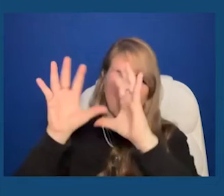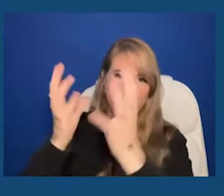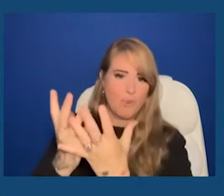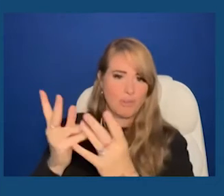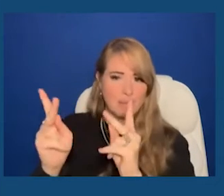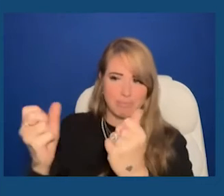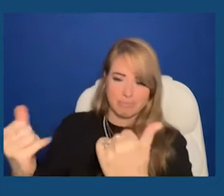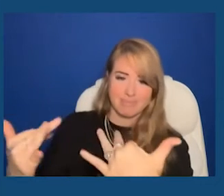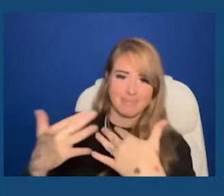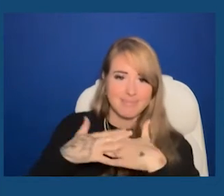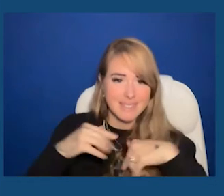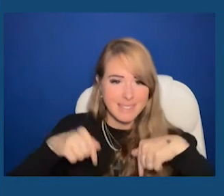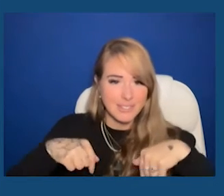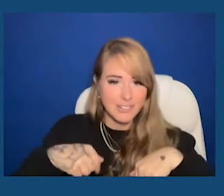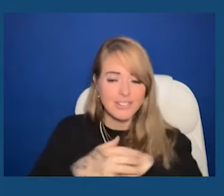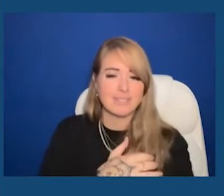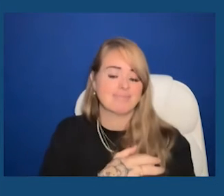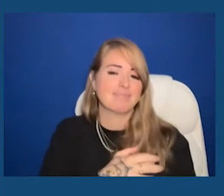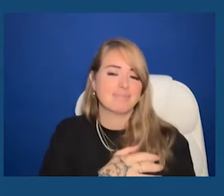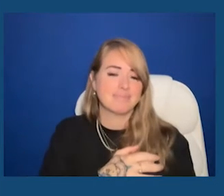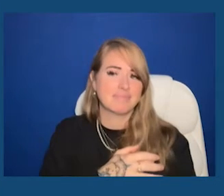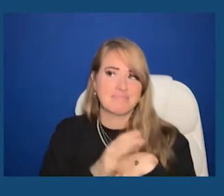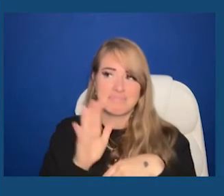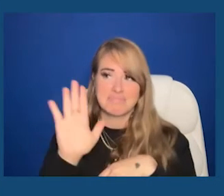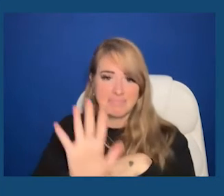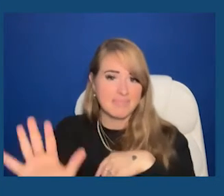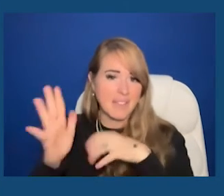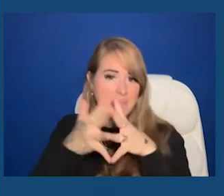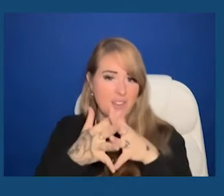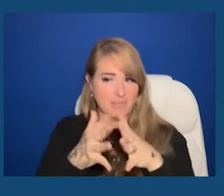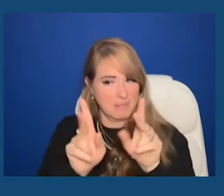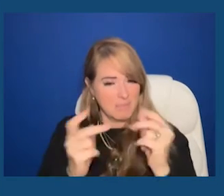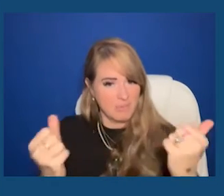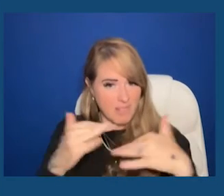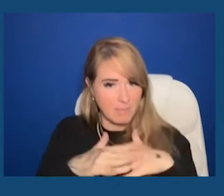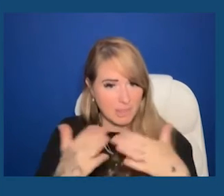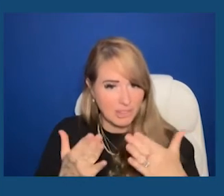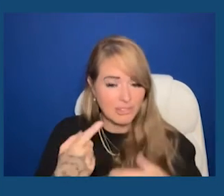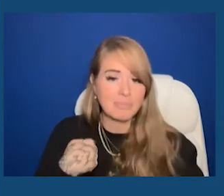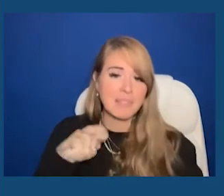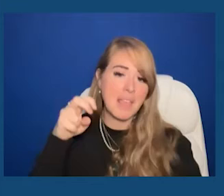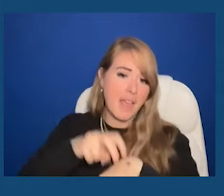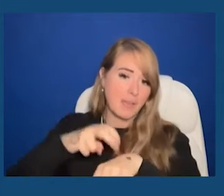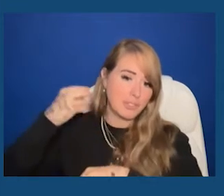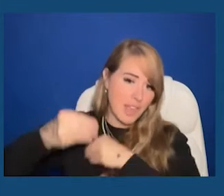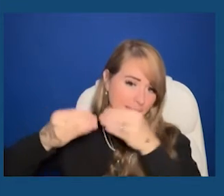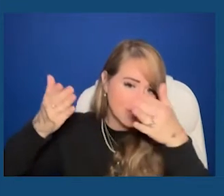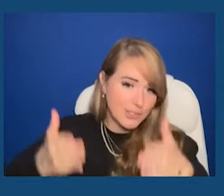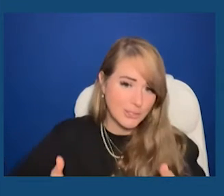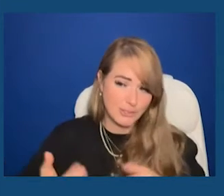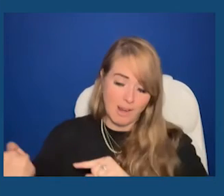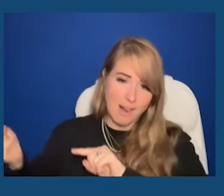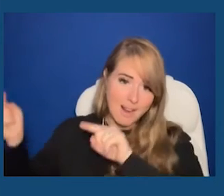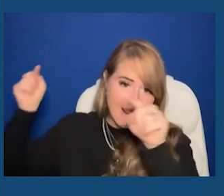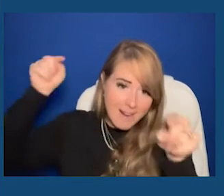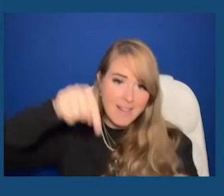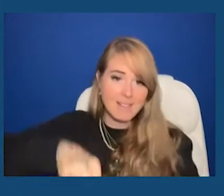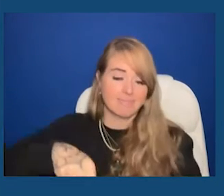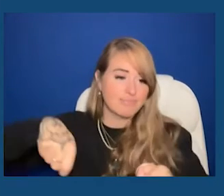country. And as someone whose Irish ancestors helped dig a big ditch a long time ago,